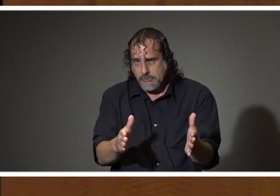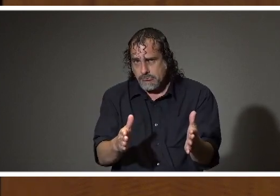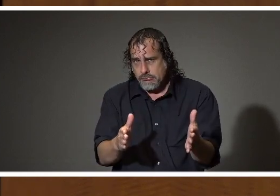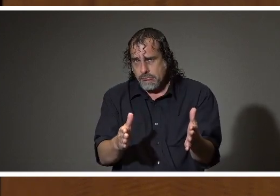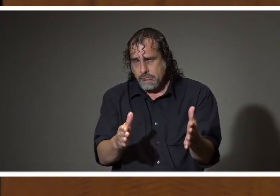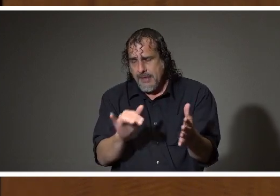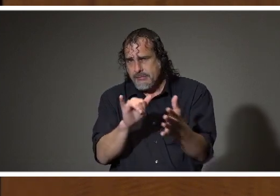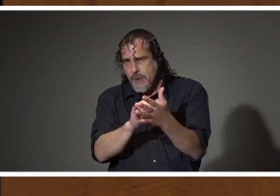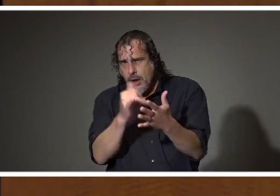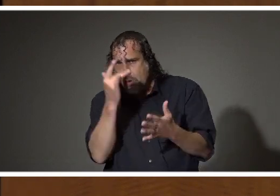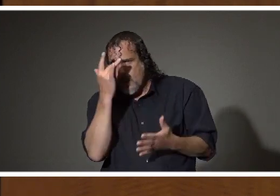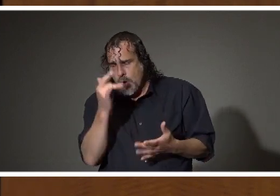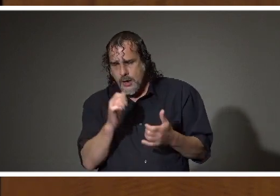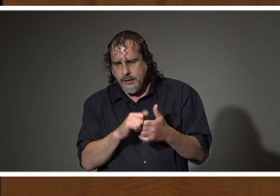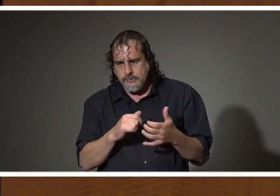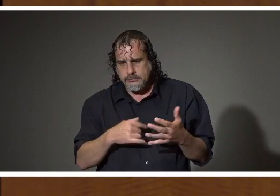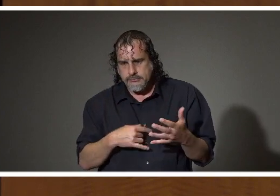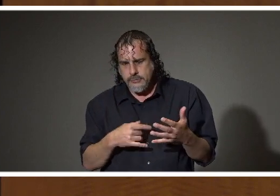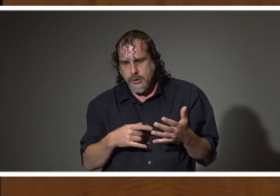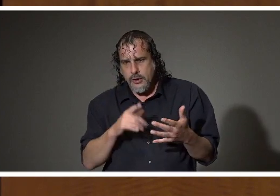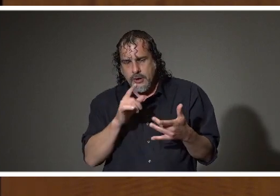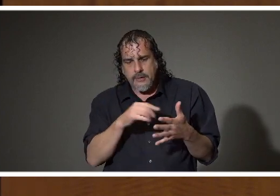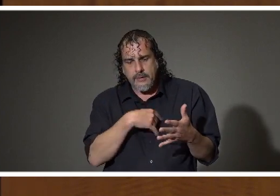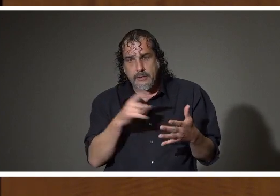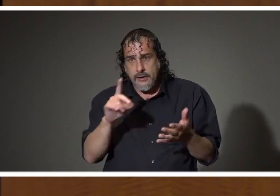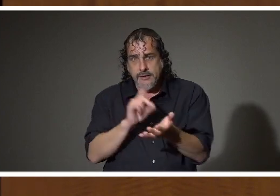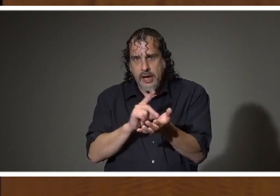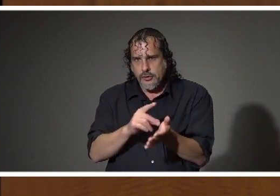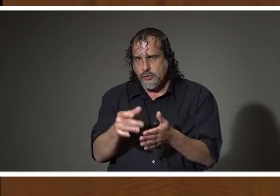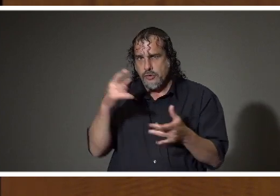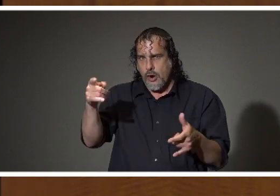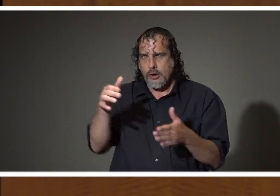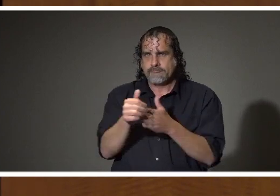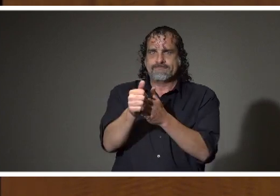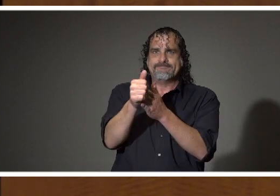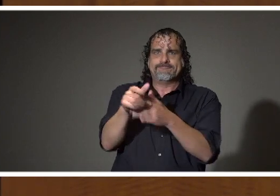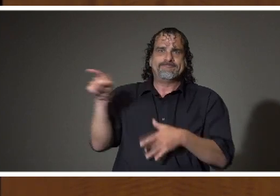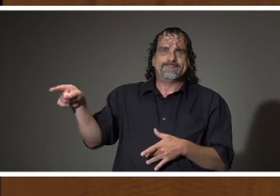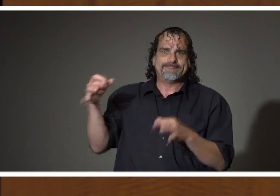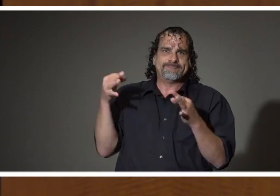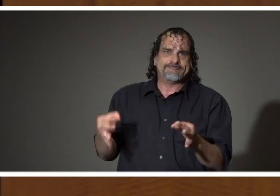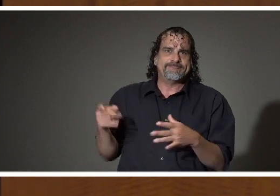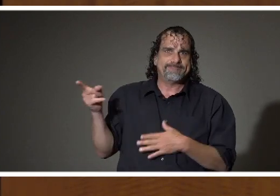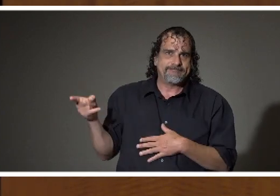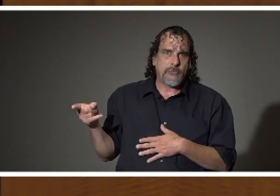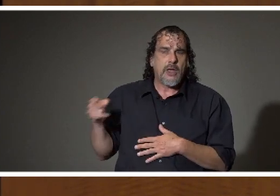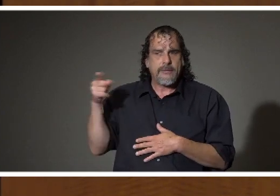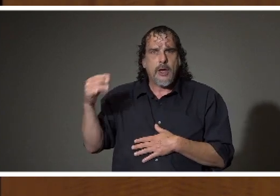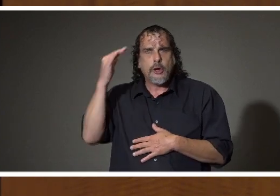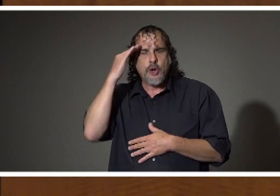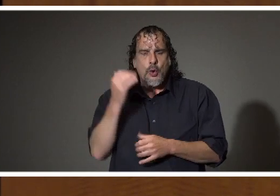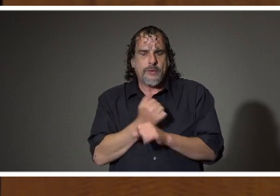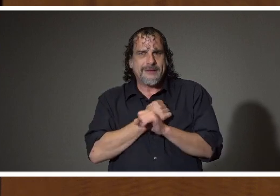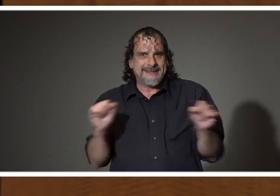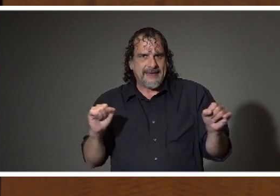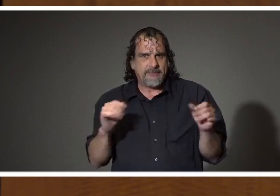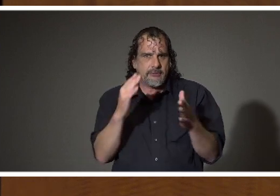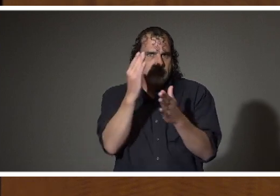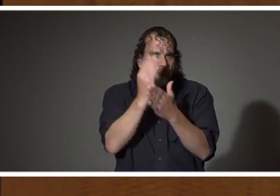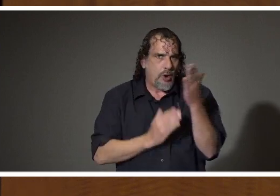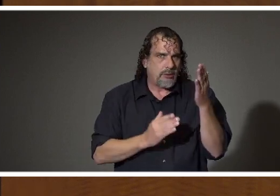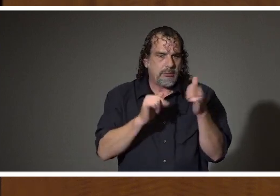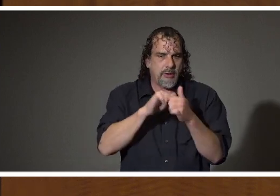why the docs are leading the effort on that. Because they certainly understand the safety precautions and safety